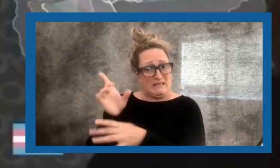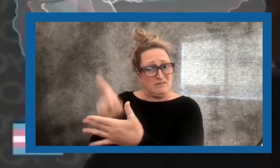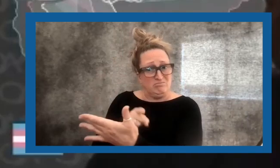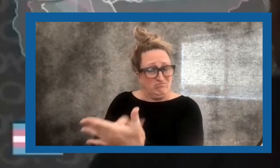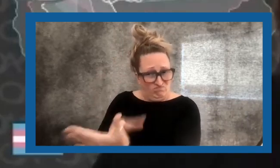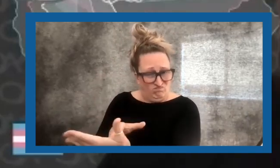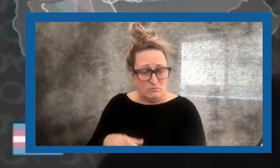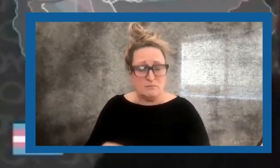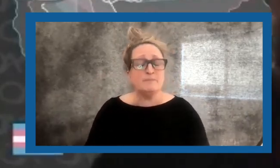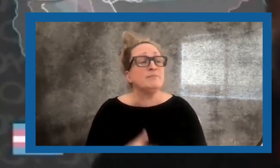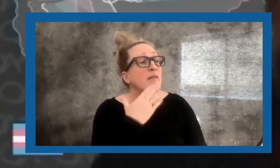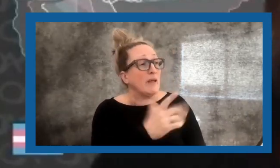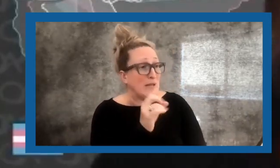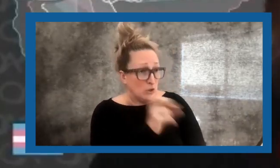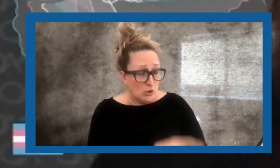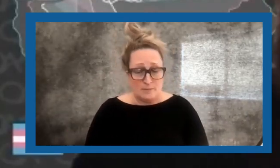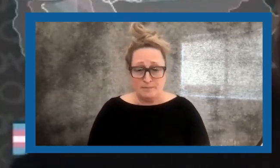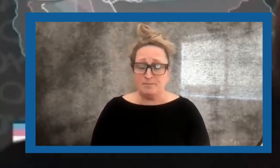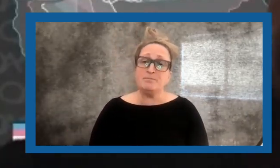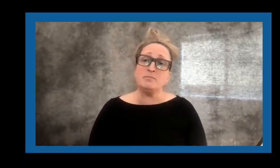Lester. So